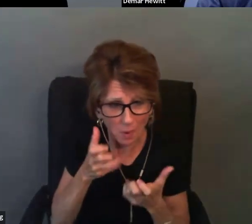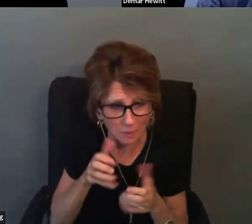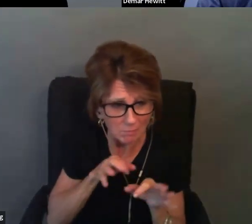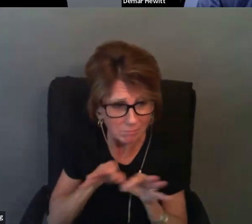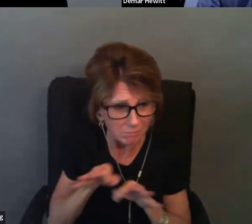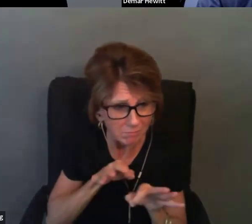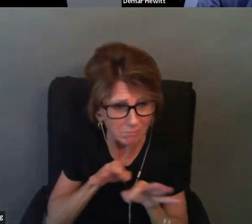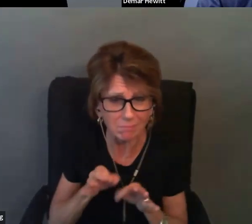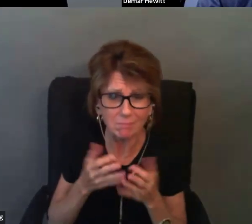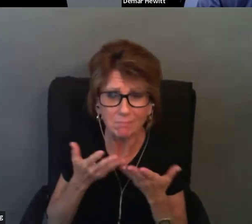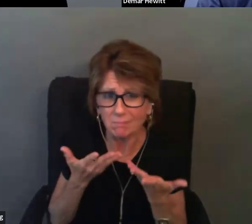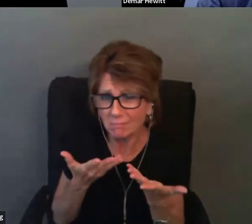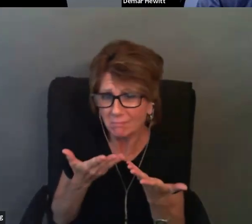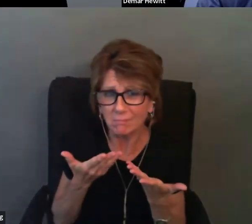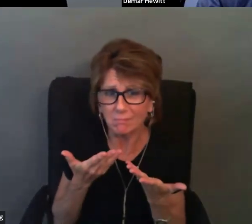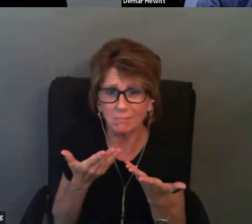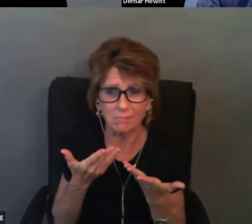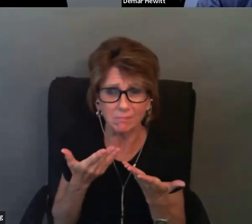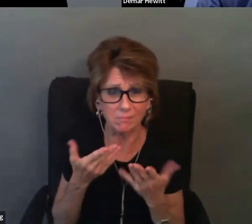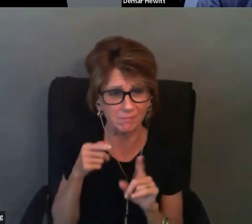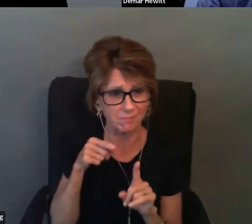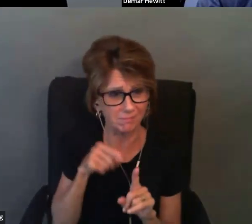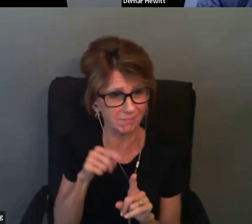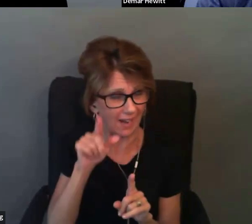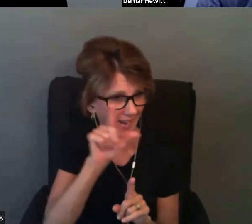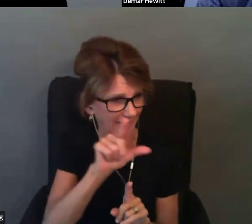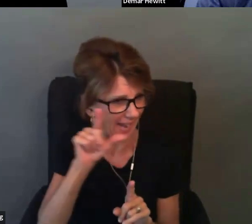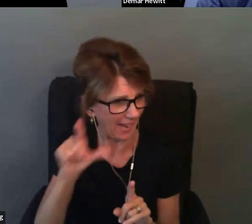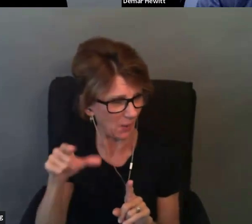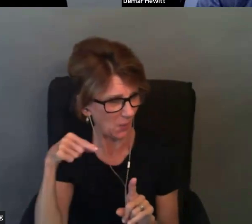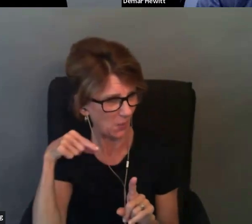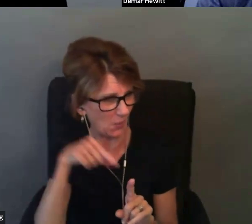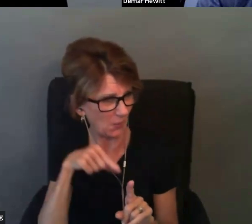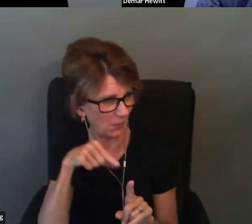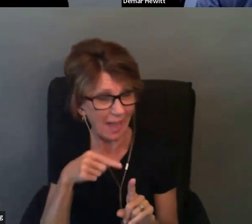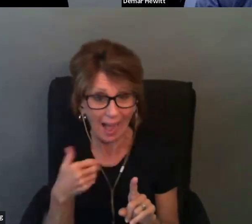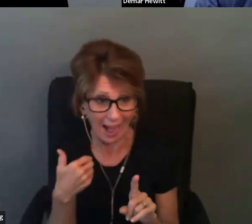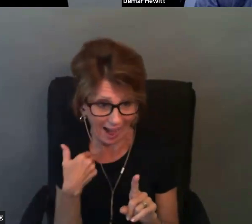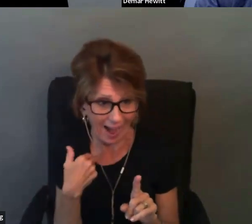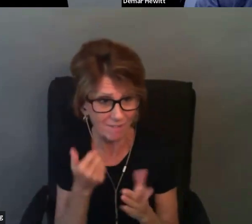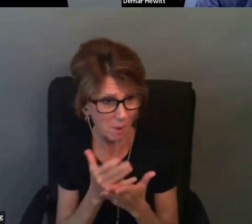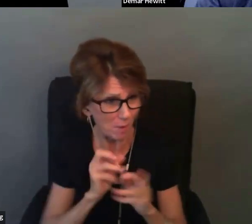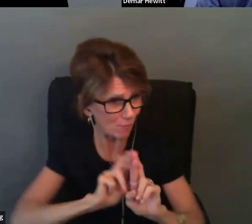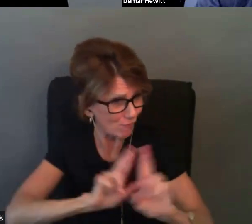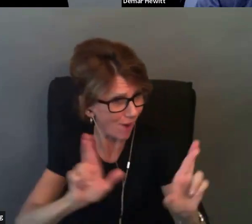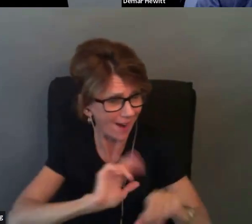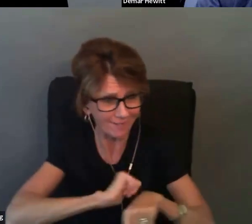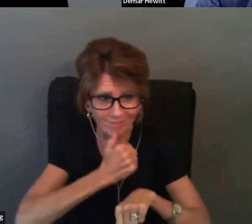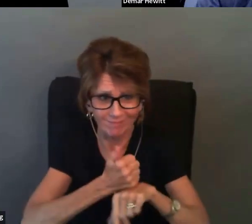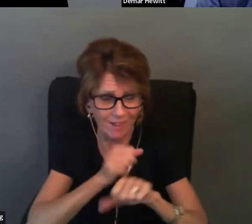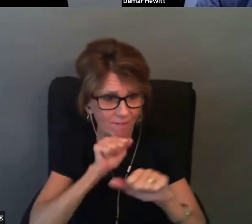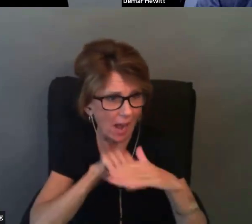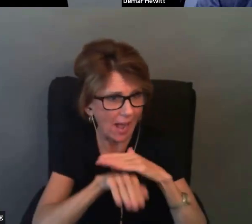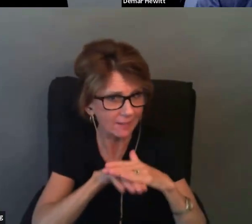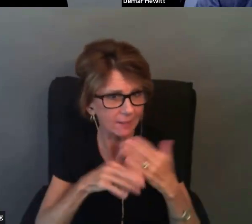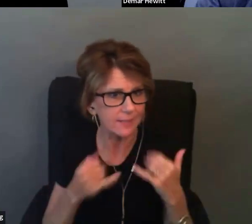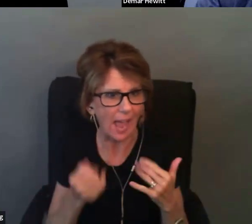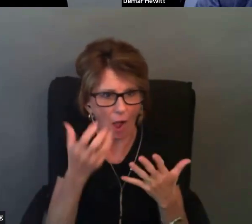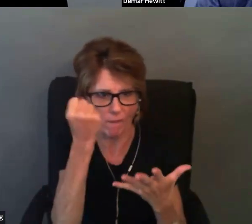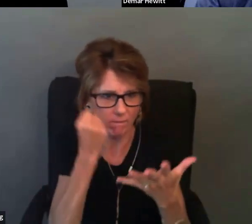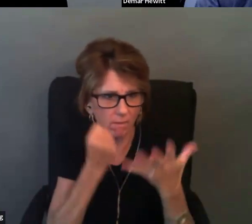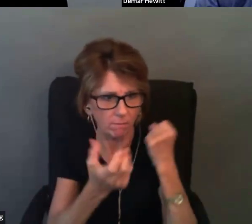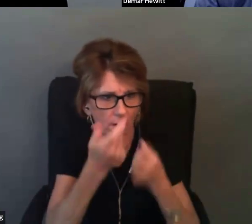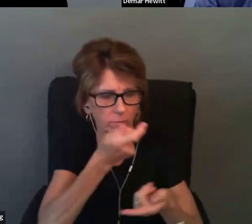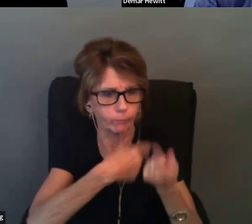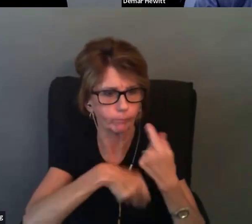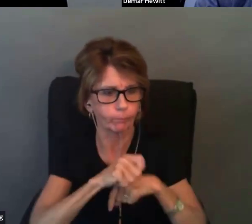especially with regards to a landlord reversing accessibility features. Is there any legal recourse